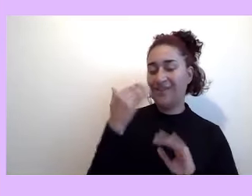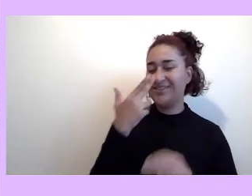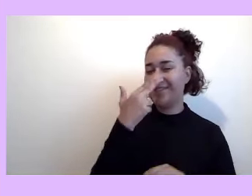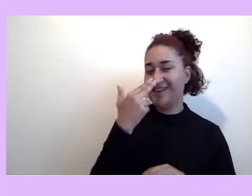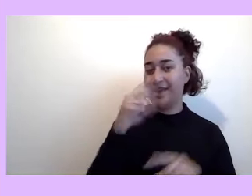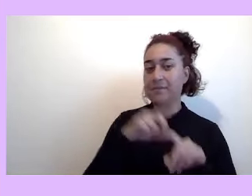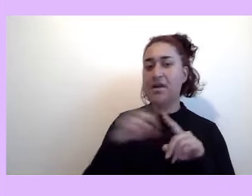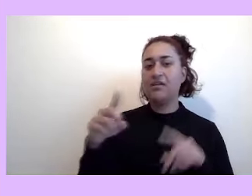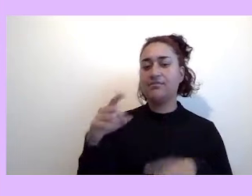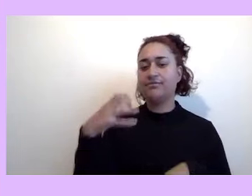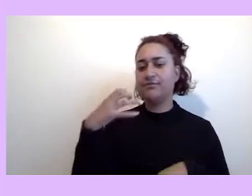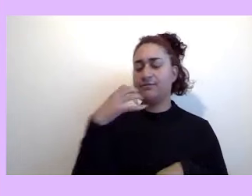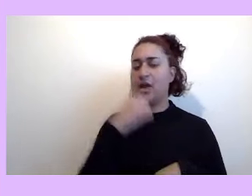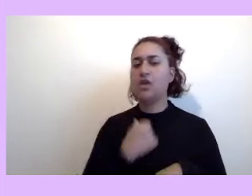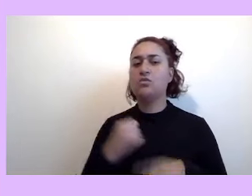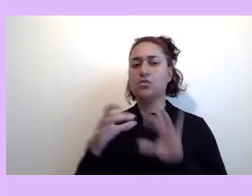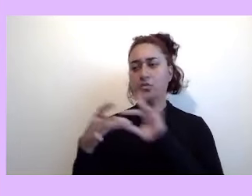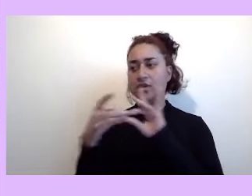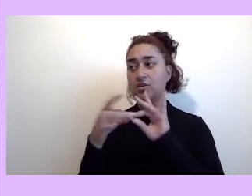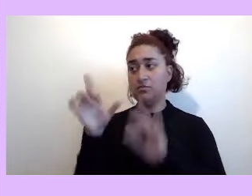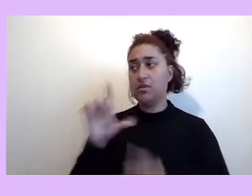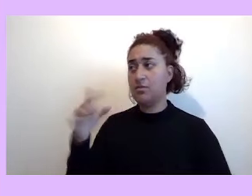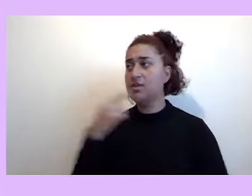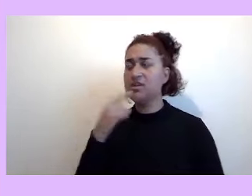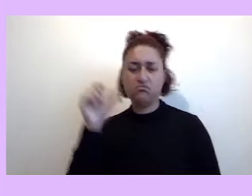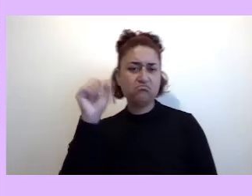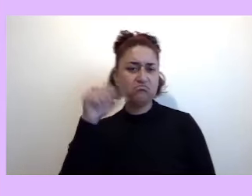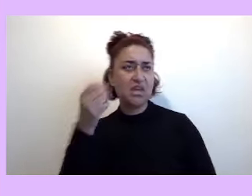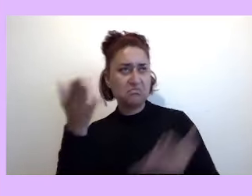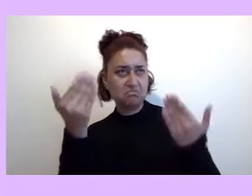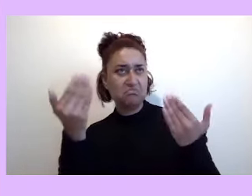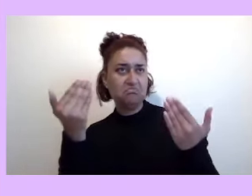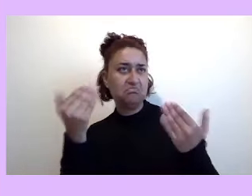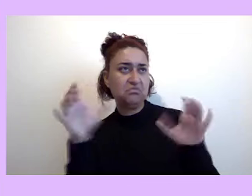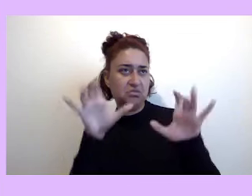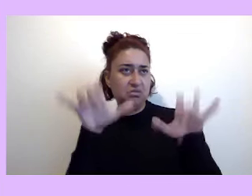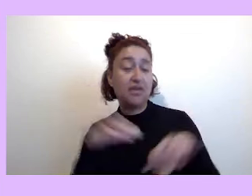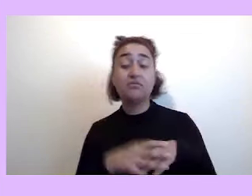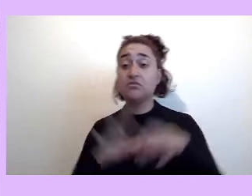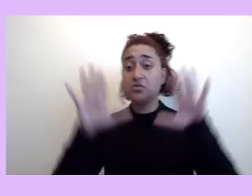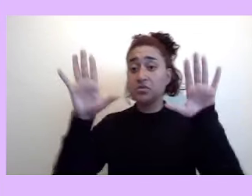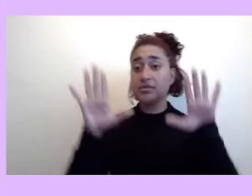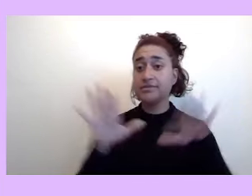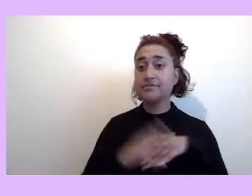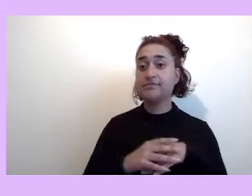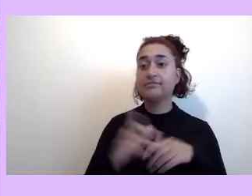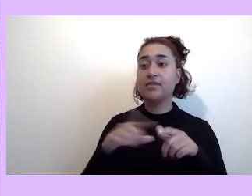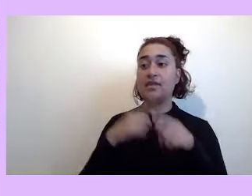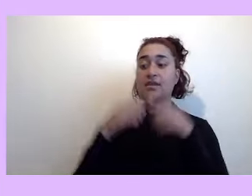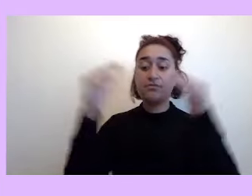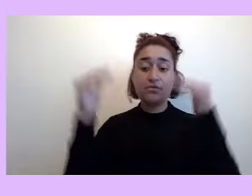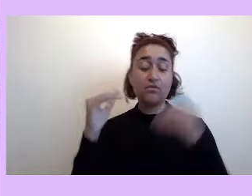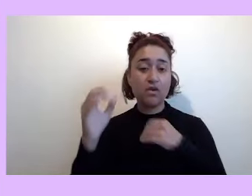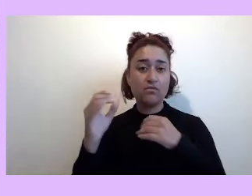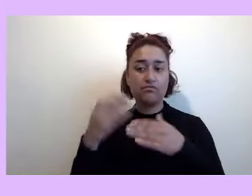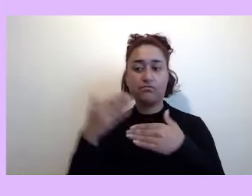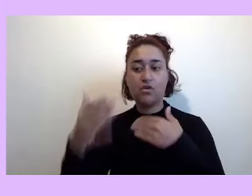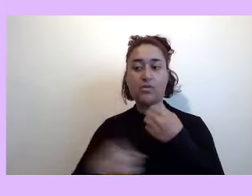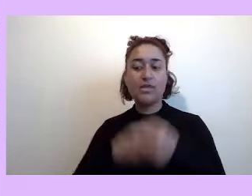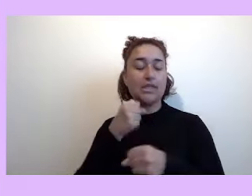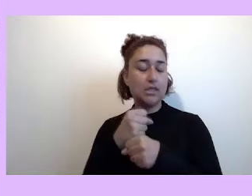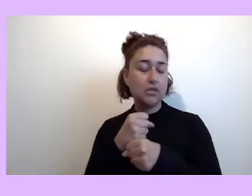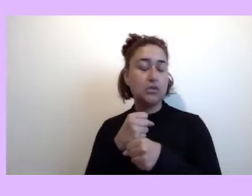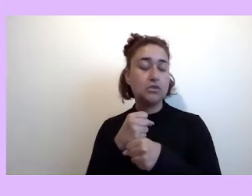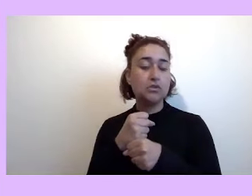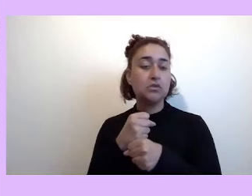relationship, they said, yeah, we're down. Let's do that. Let's do that, which was great. And then the following year, I believe, we produced